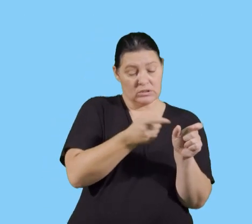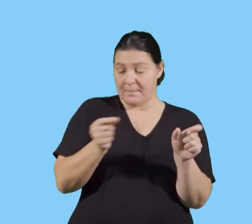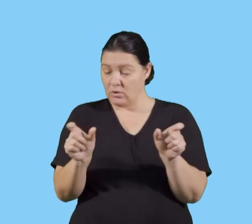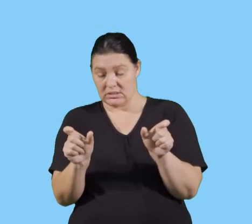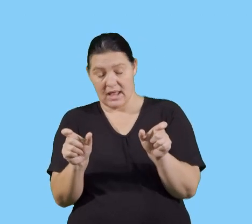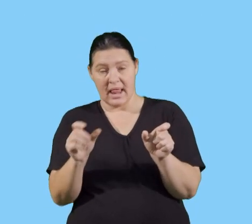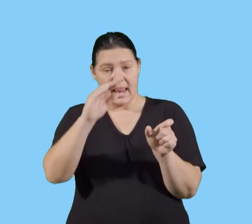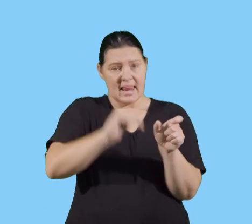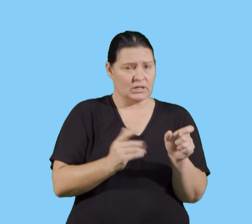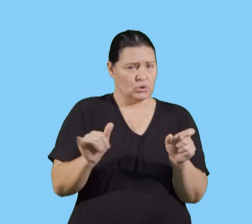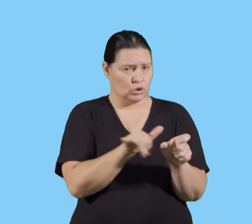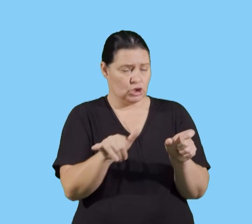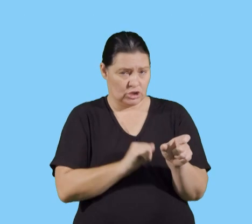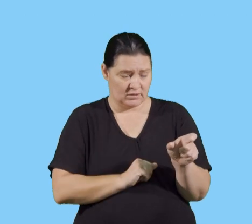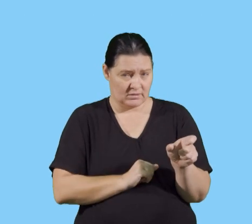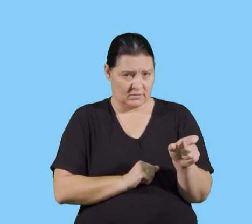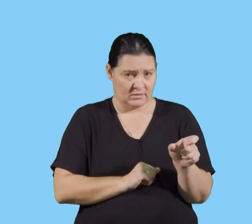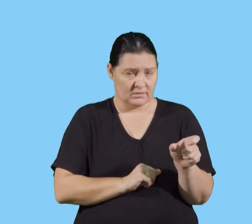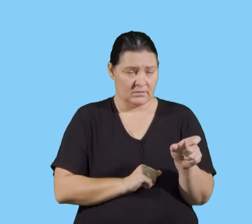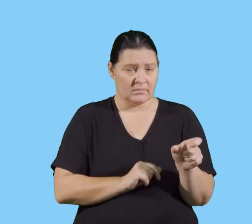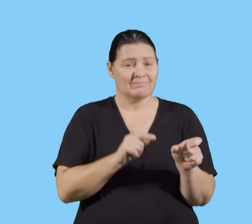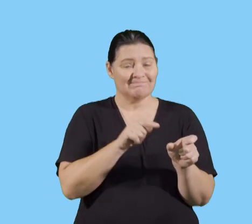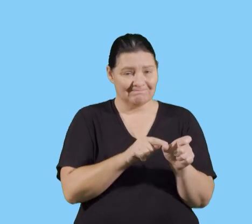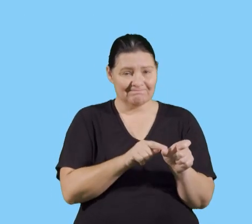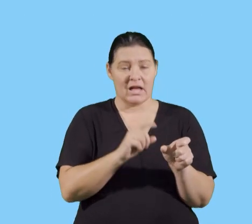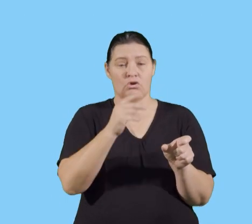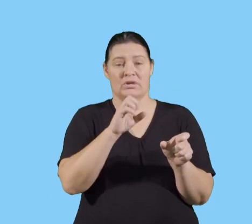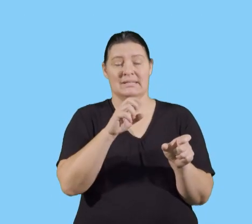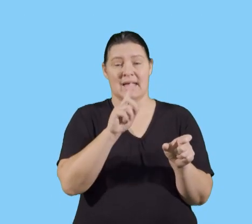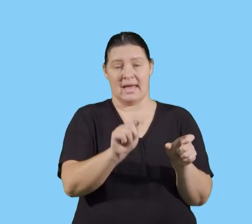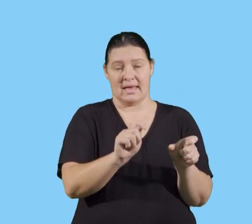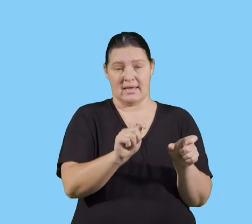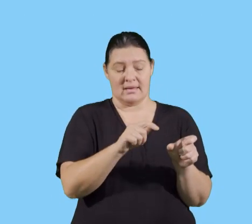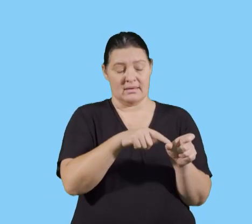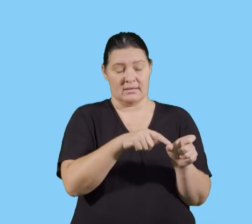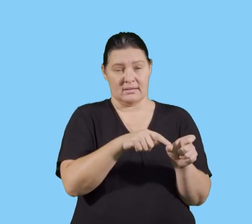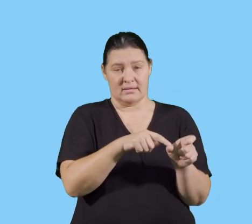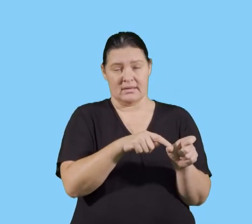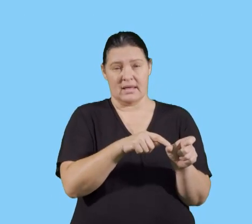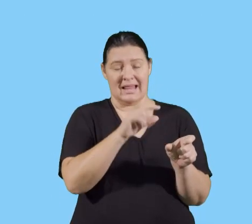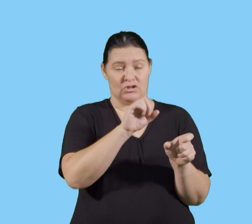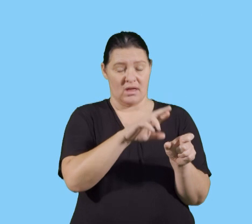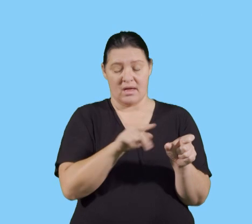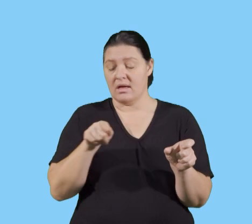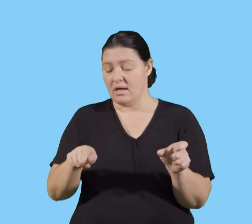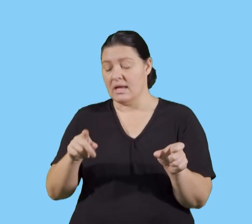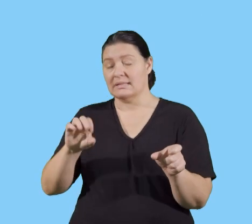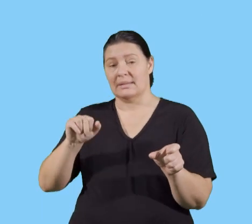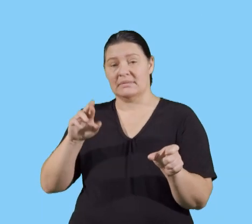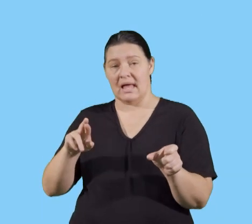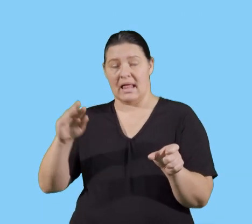Remember, this is in the creditors ledger, in the creditors list, as well as this is in the debtors